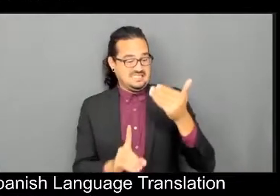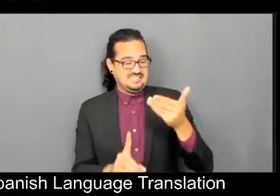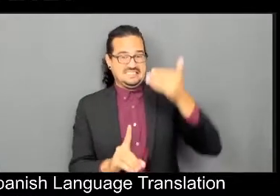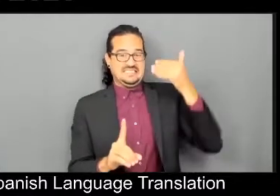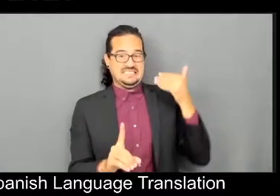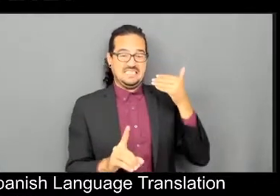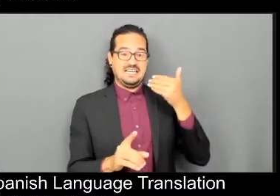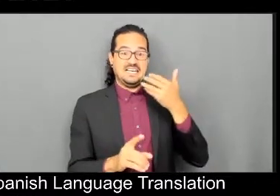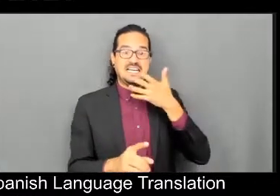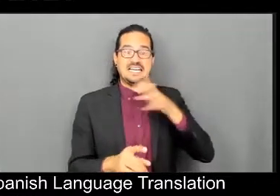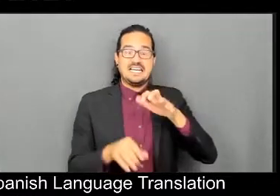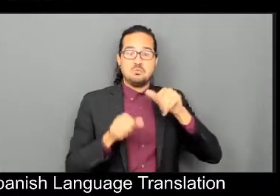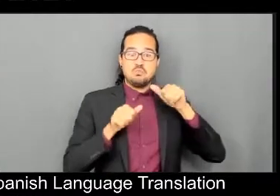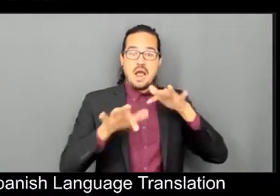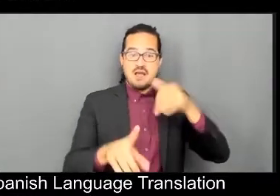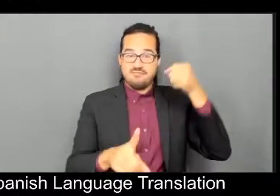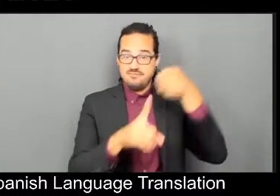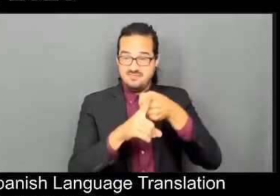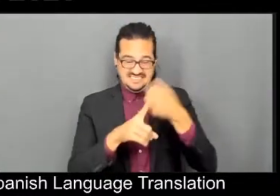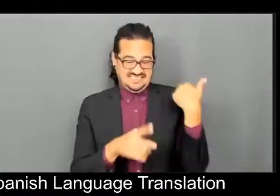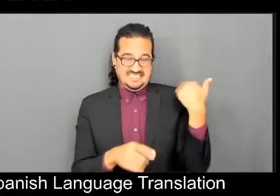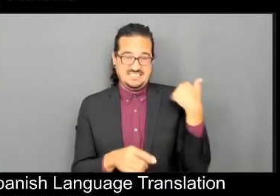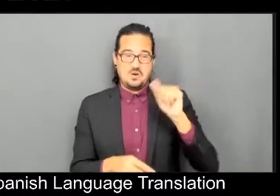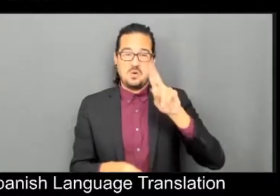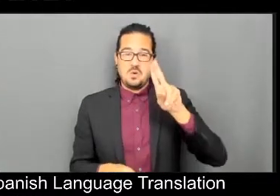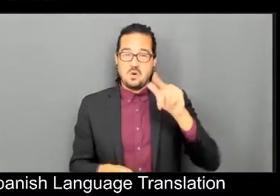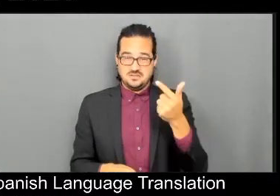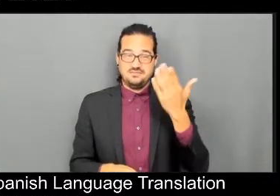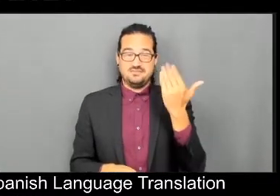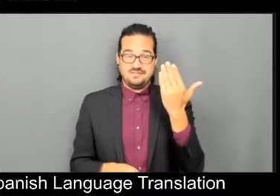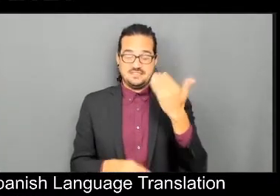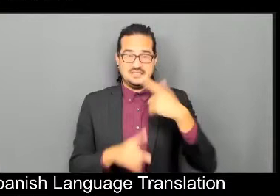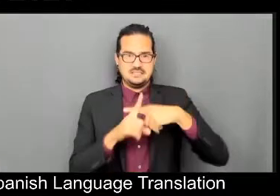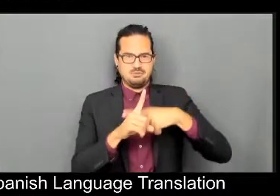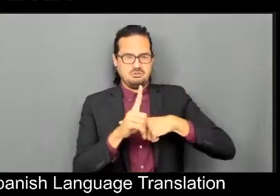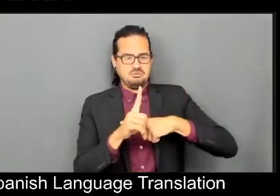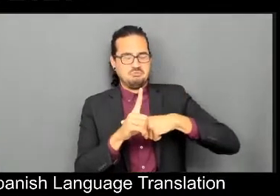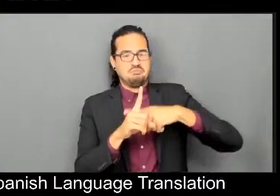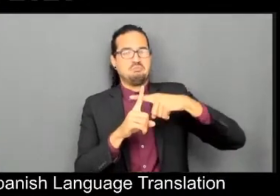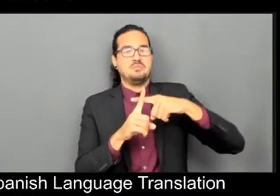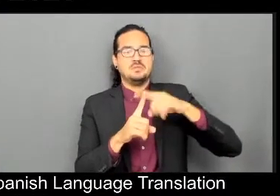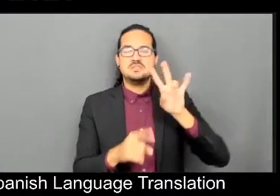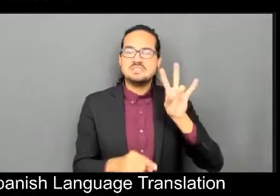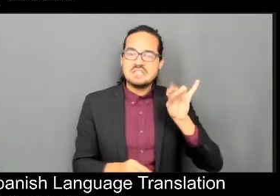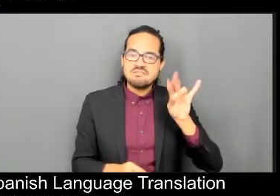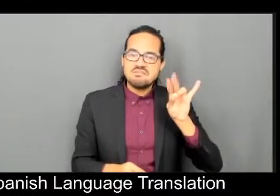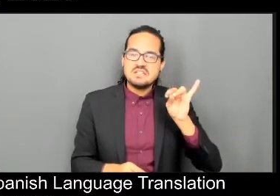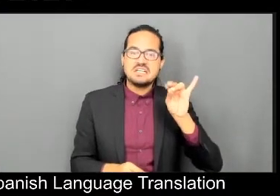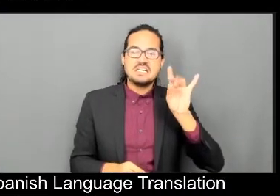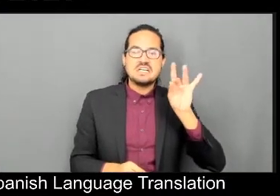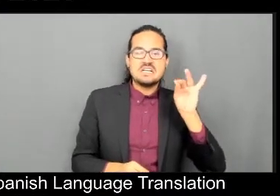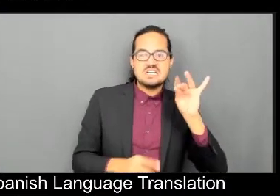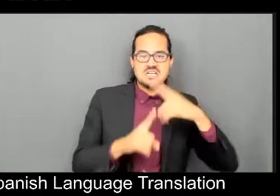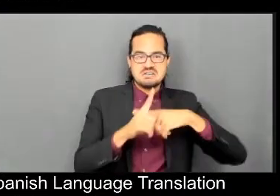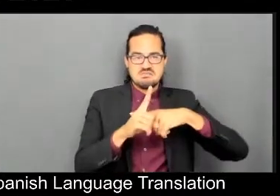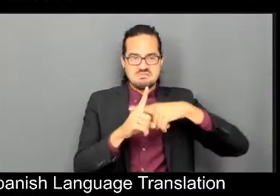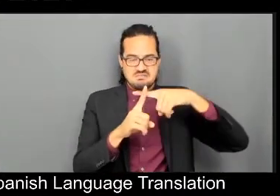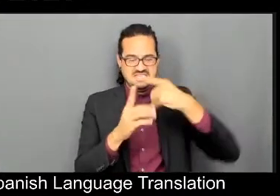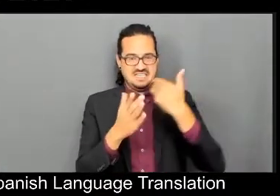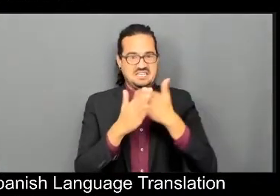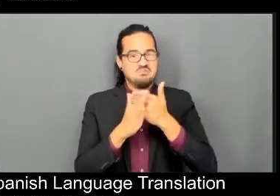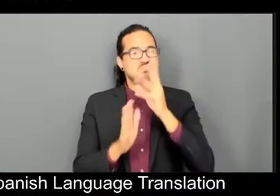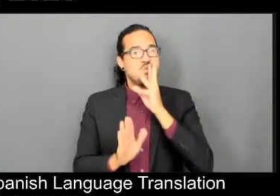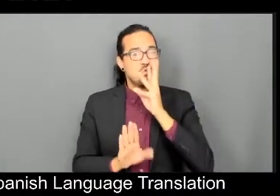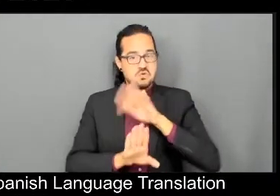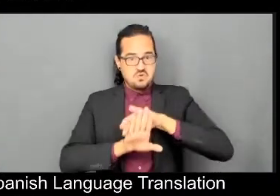Temperatures were in the 70s to near 80 at the coast. That's certainly possible again, with temperatures well into the 80s again just inland. So